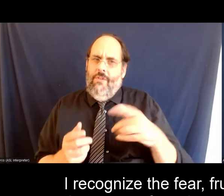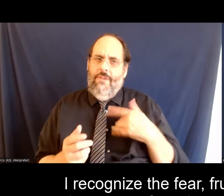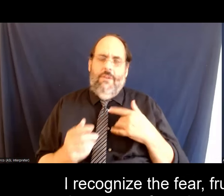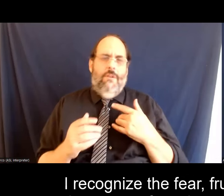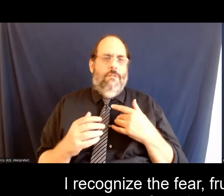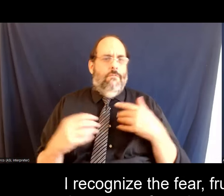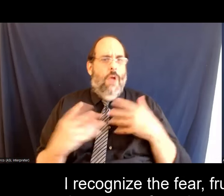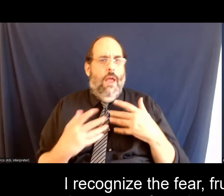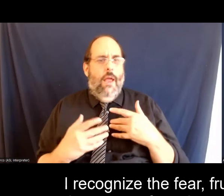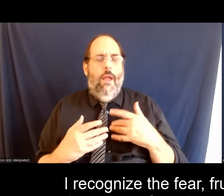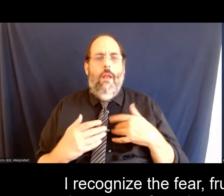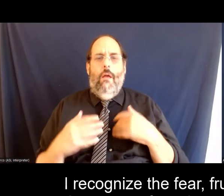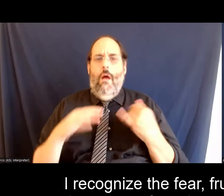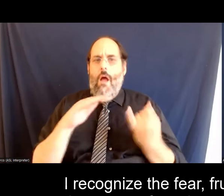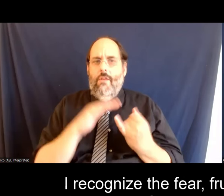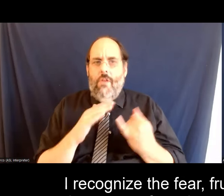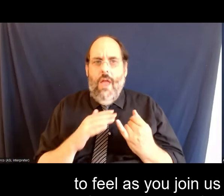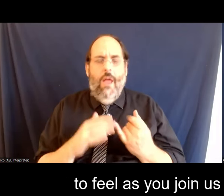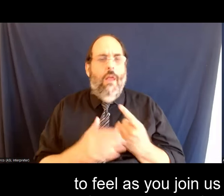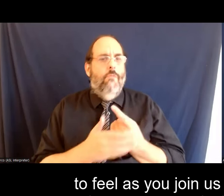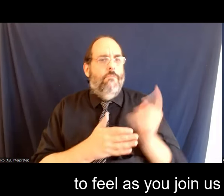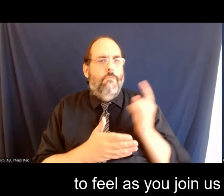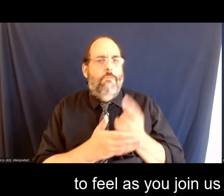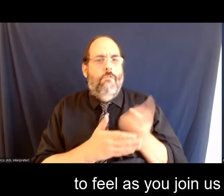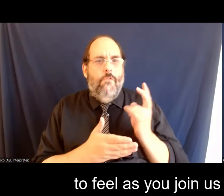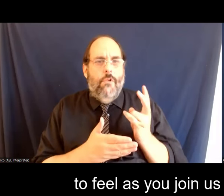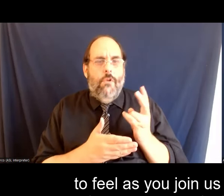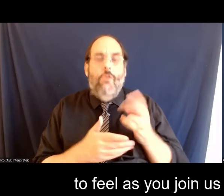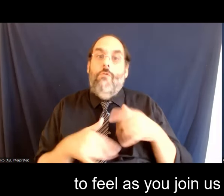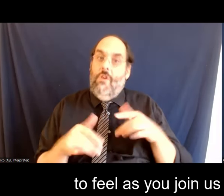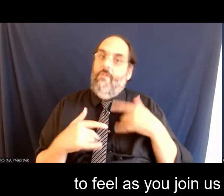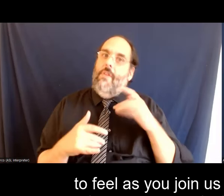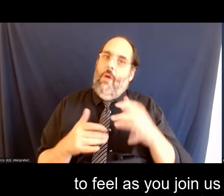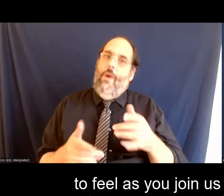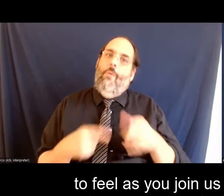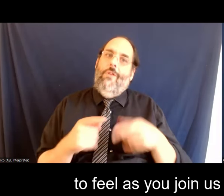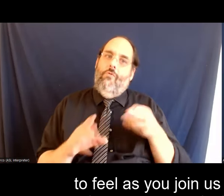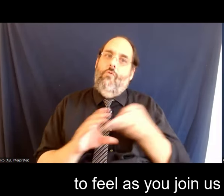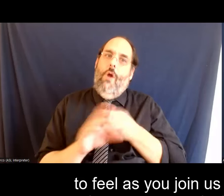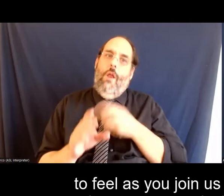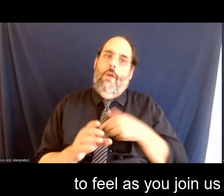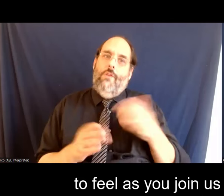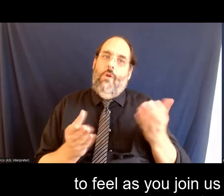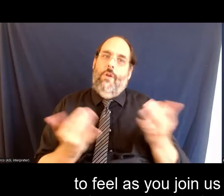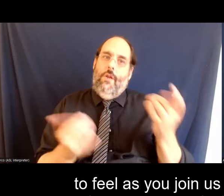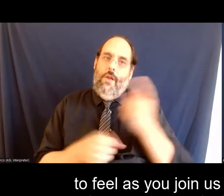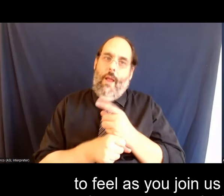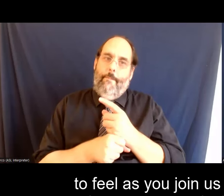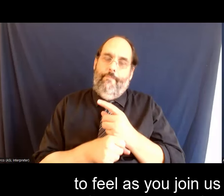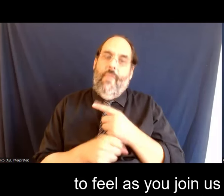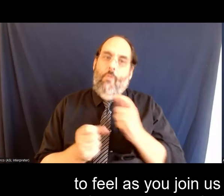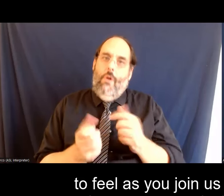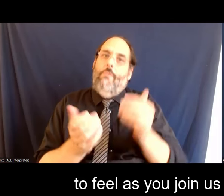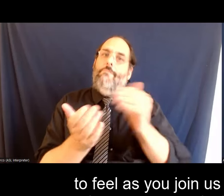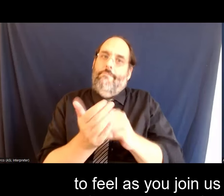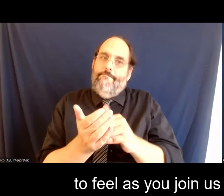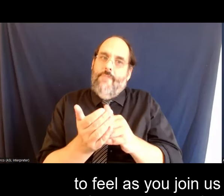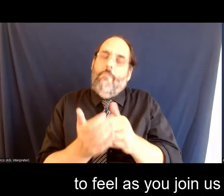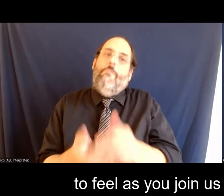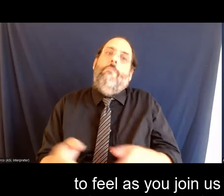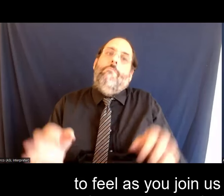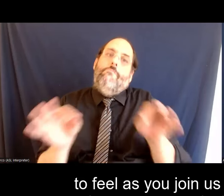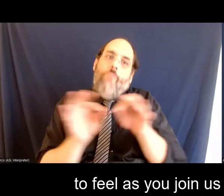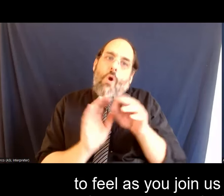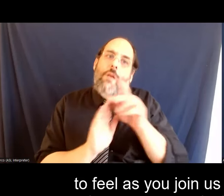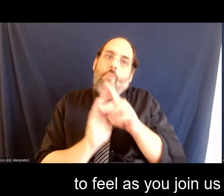past few weeks and that you continue to feel as you join us here today. I want to reiterate a core principle of